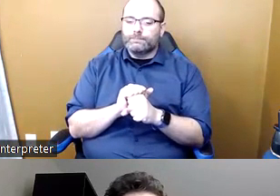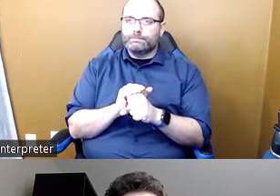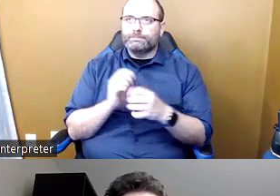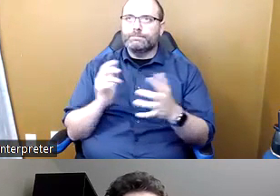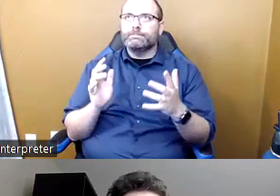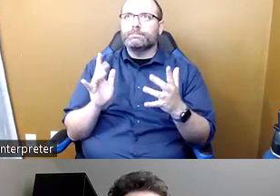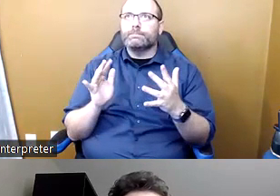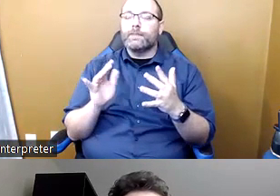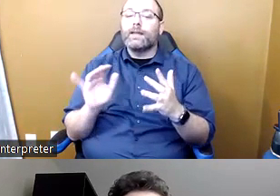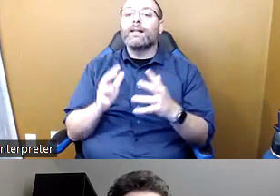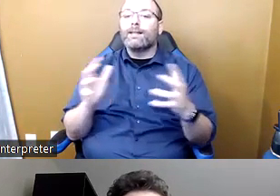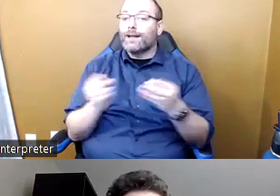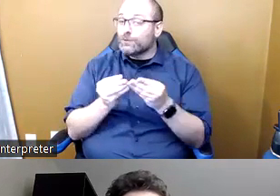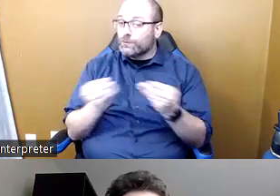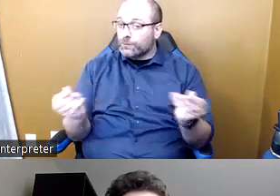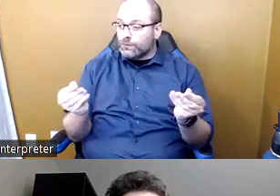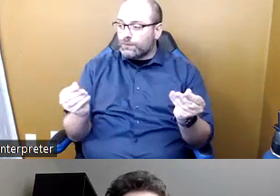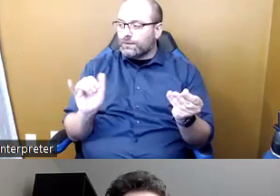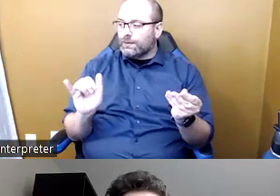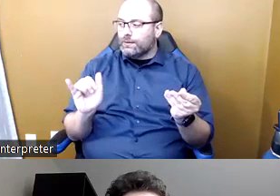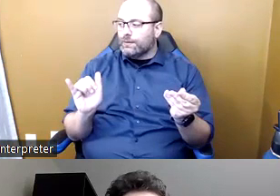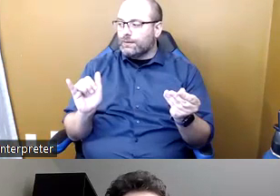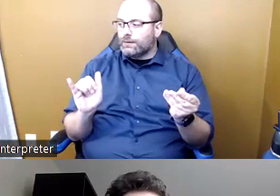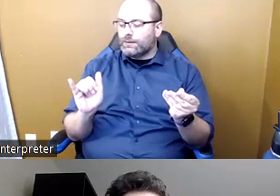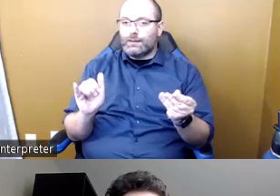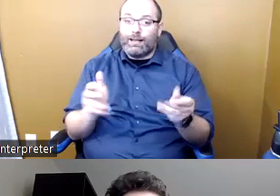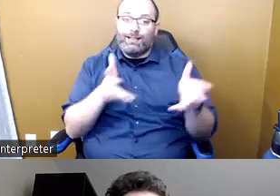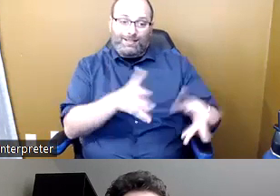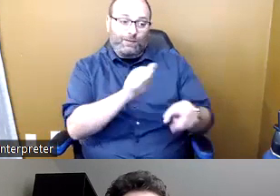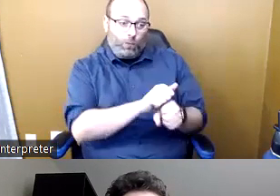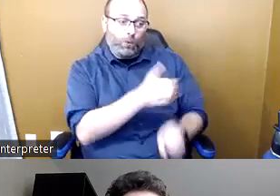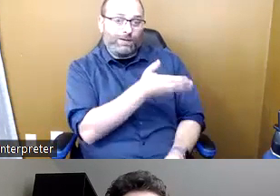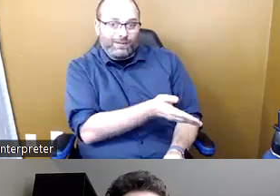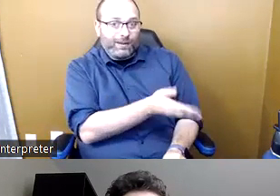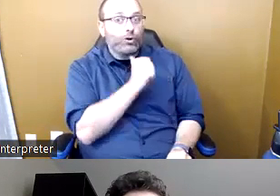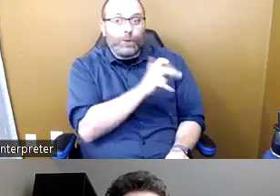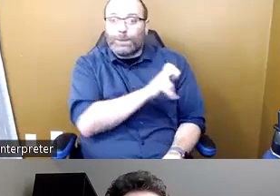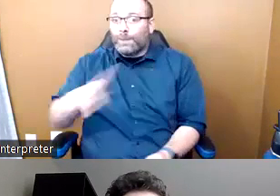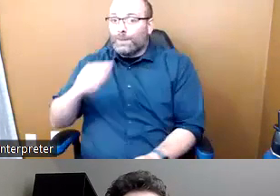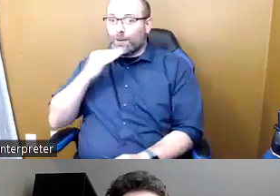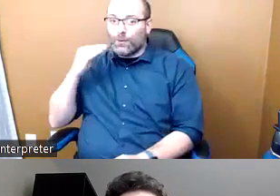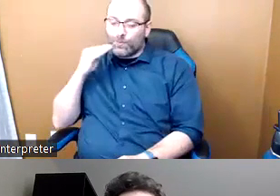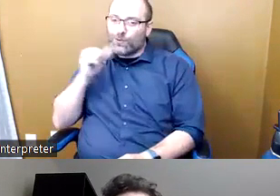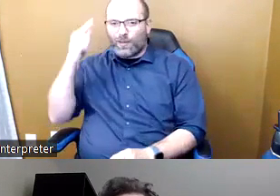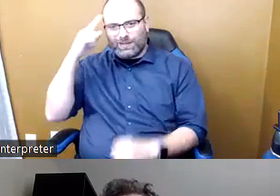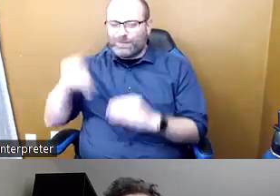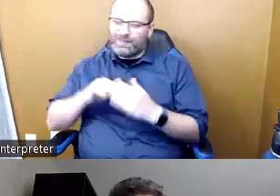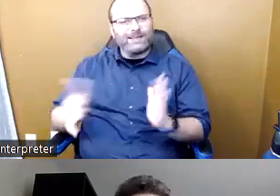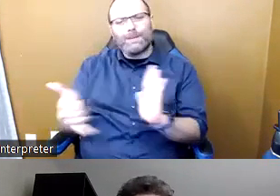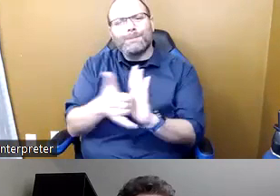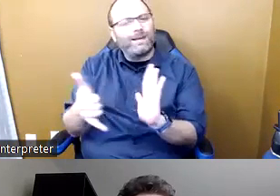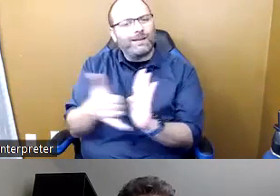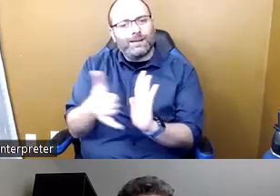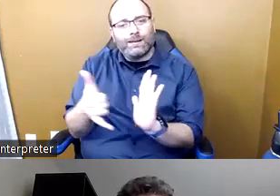like a lot of the solutions about just like, oh, like leave work at work and, you know, don't even think about it is impossible,